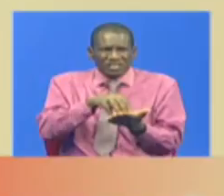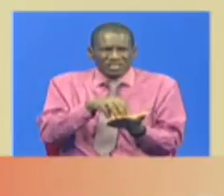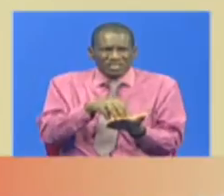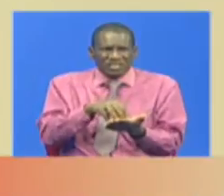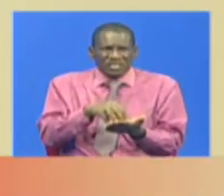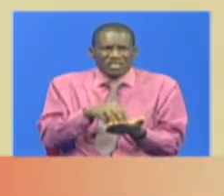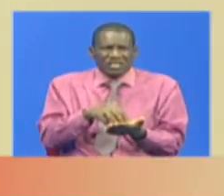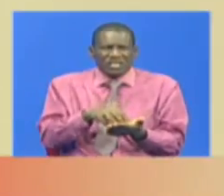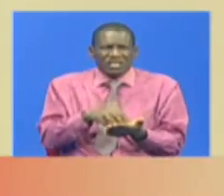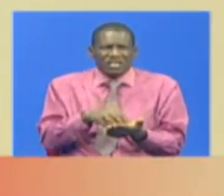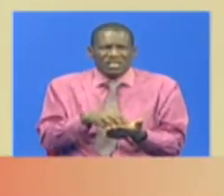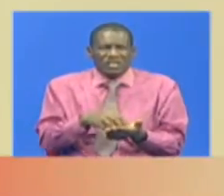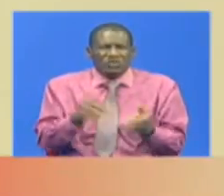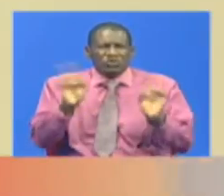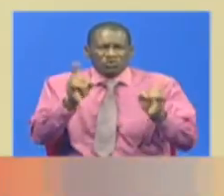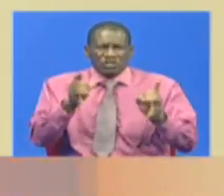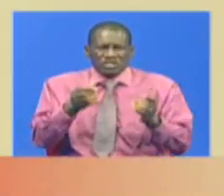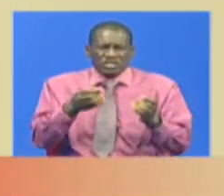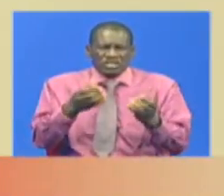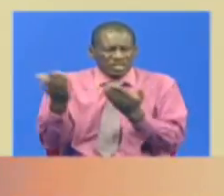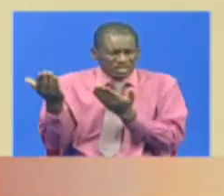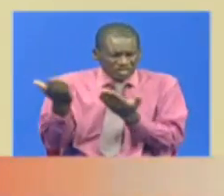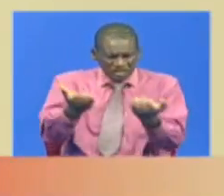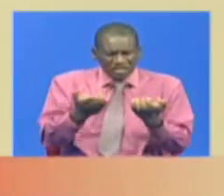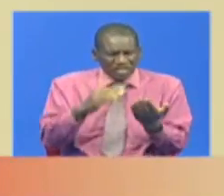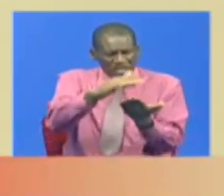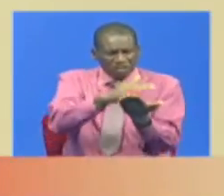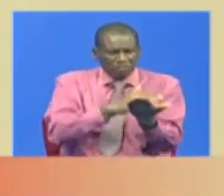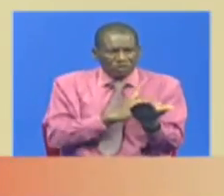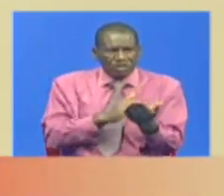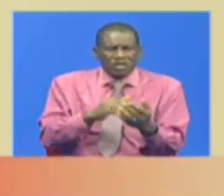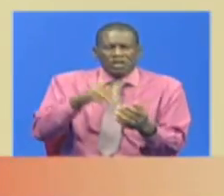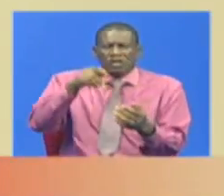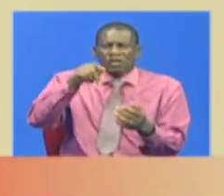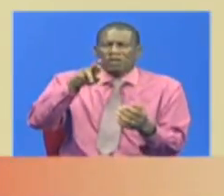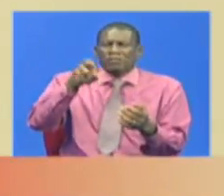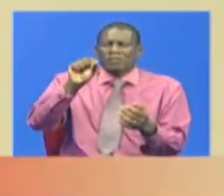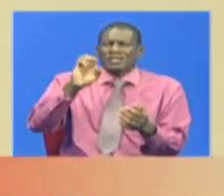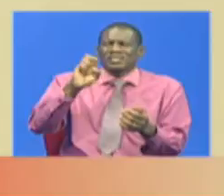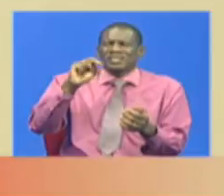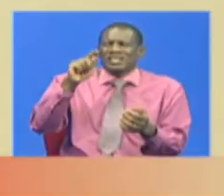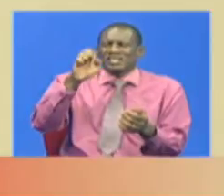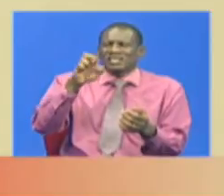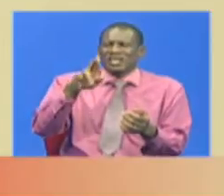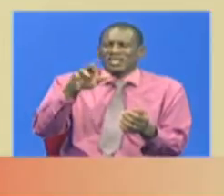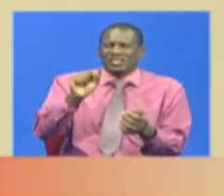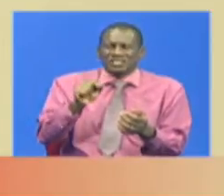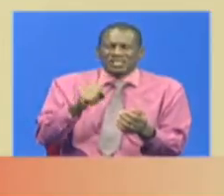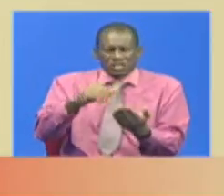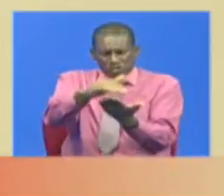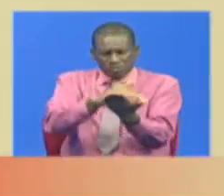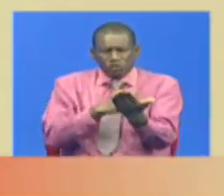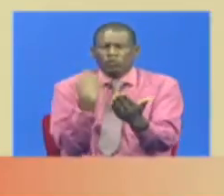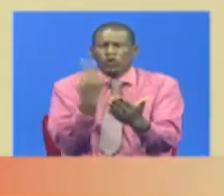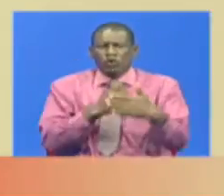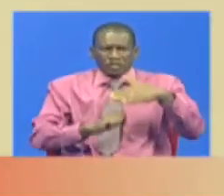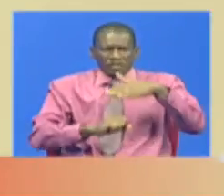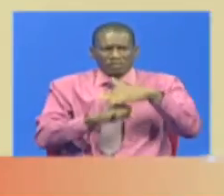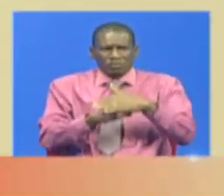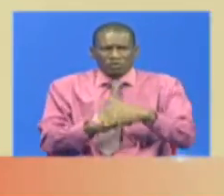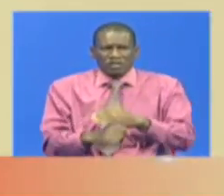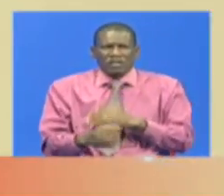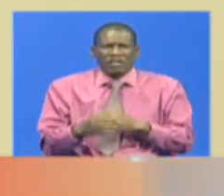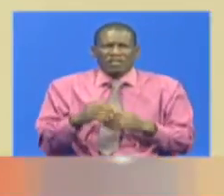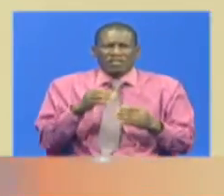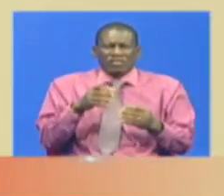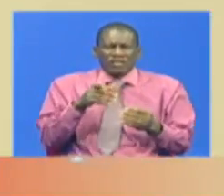require a pre-sentence report, and that pre-sentence report will only but echo the plea in mitigation